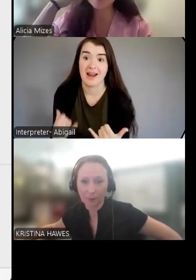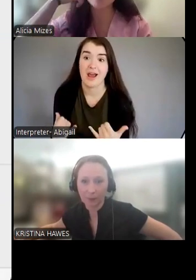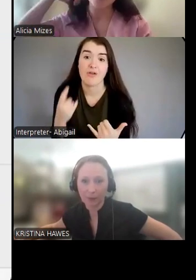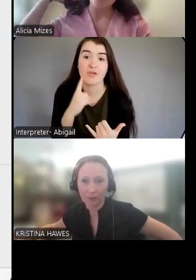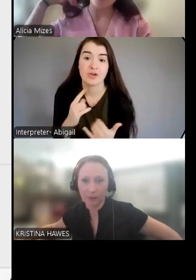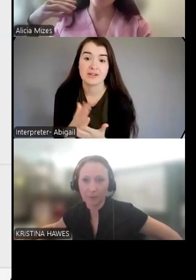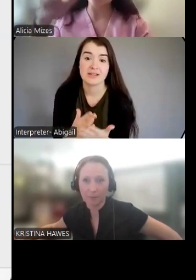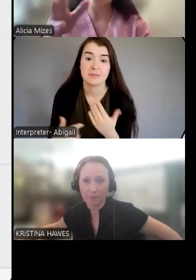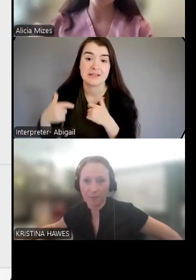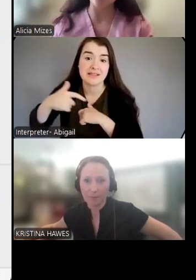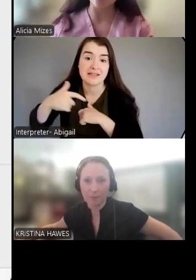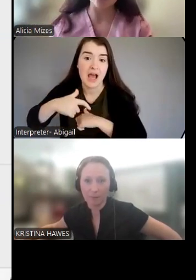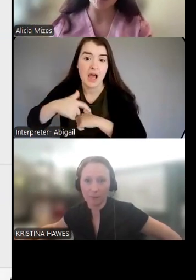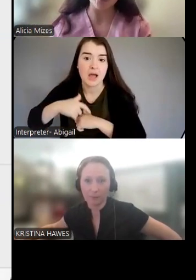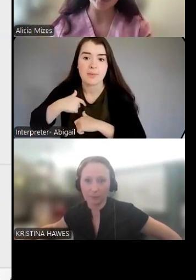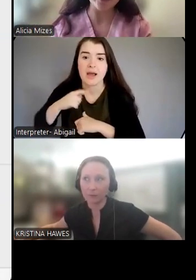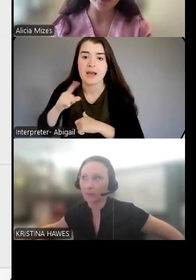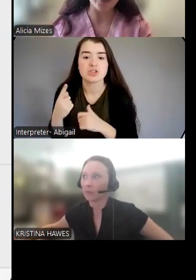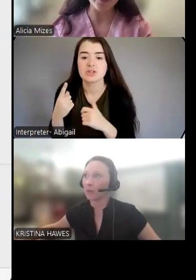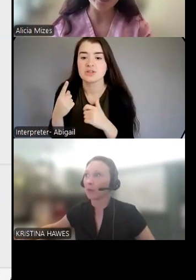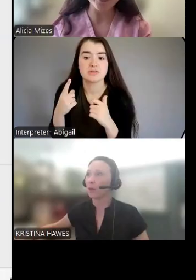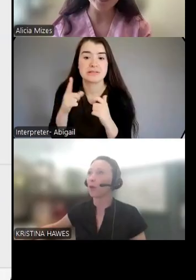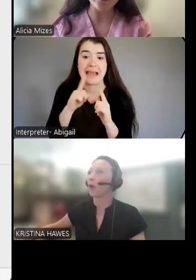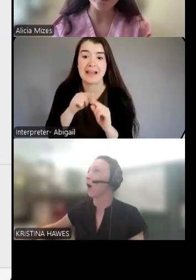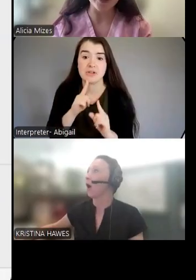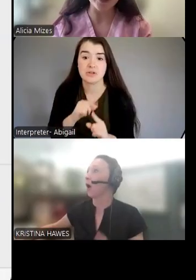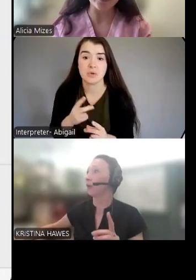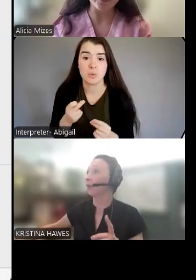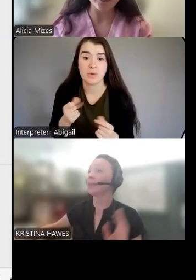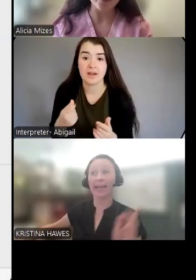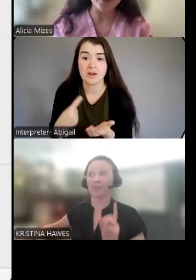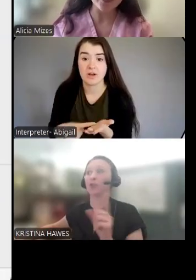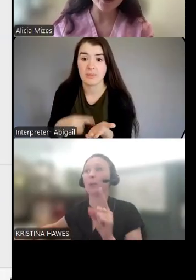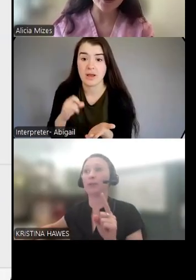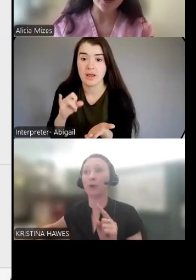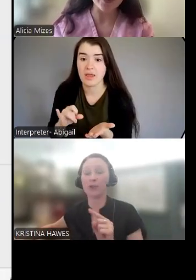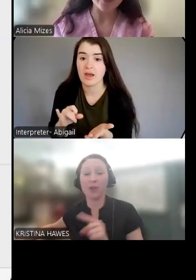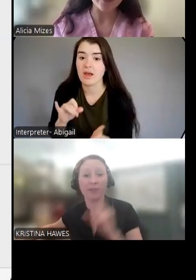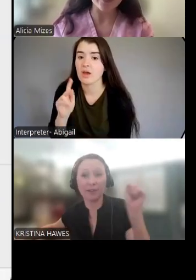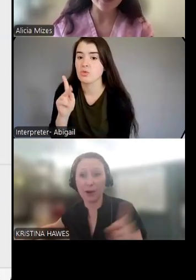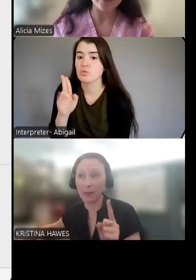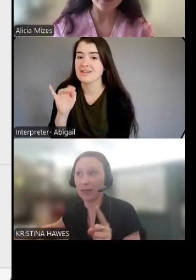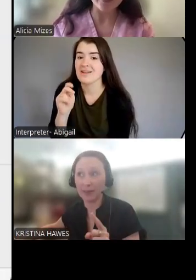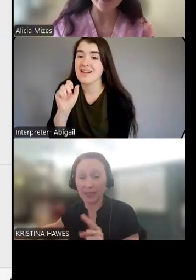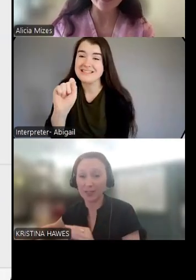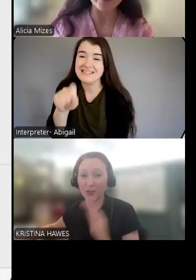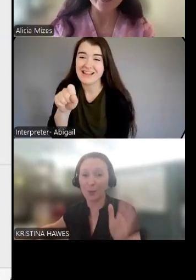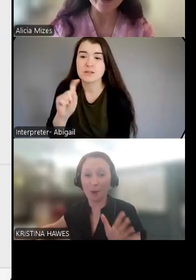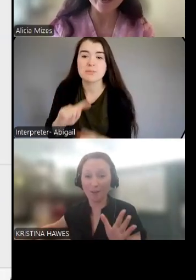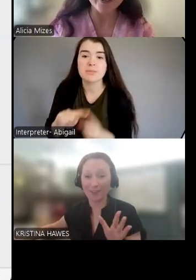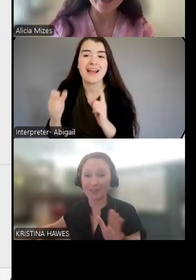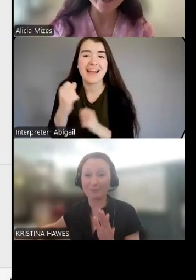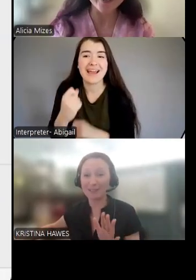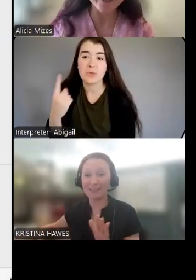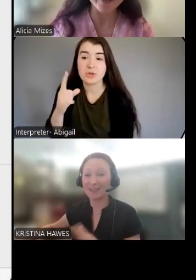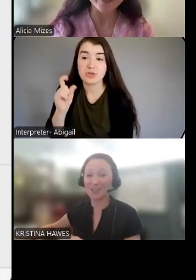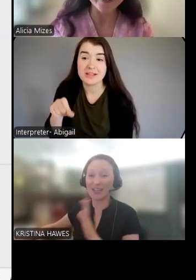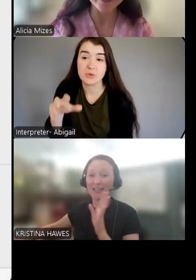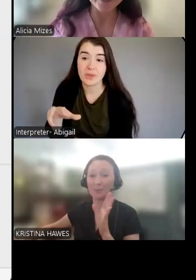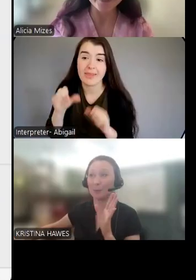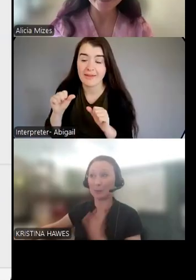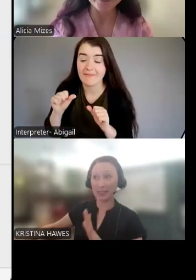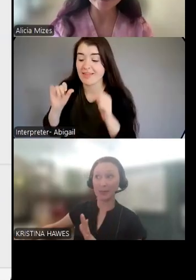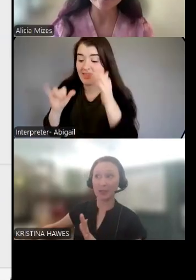extra time, I can just kind of go through and talk about stuff if that. Okay. Yes. So before you start that, for anybody that Yeah, needs to jump off, that's completely